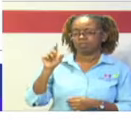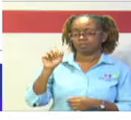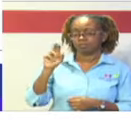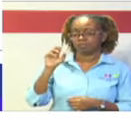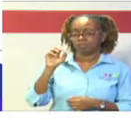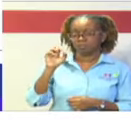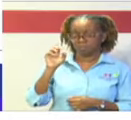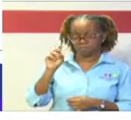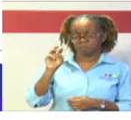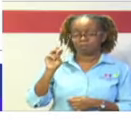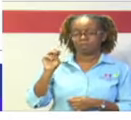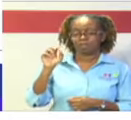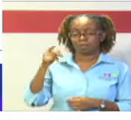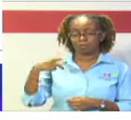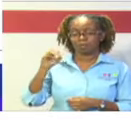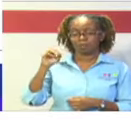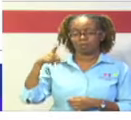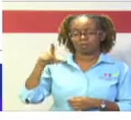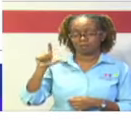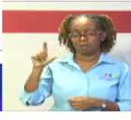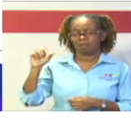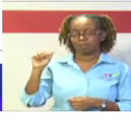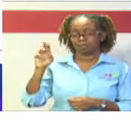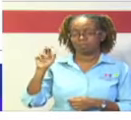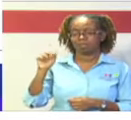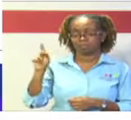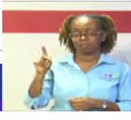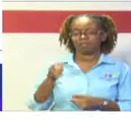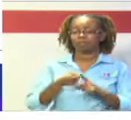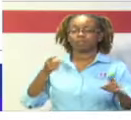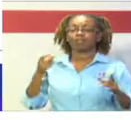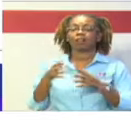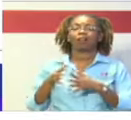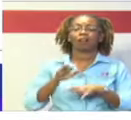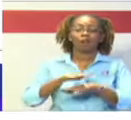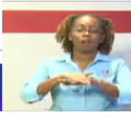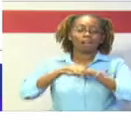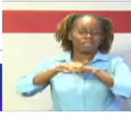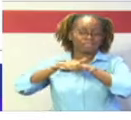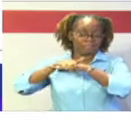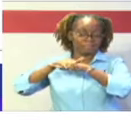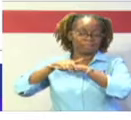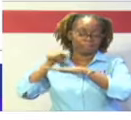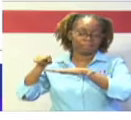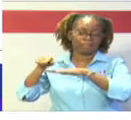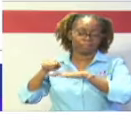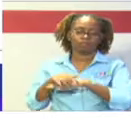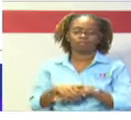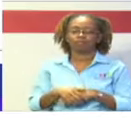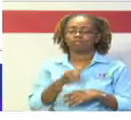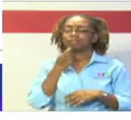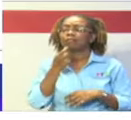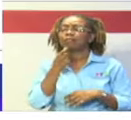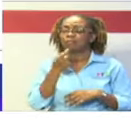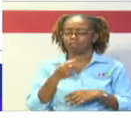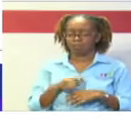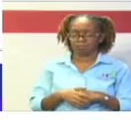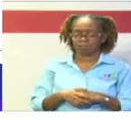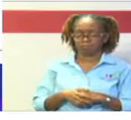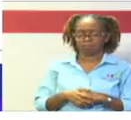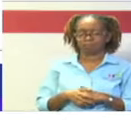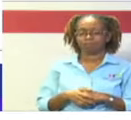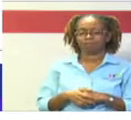House of Commons that herd immunity is, in his words, not a possibility in light of the spread of the Delta variant of